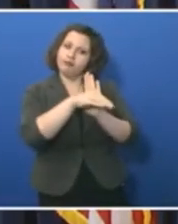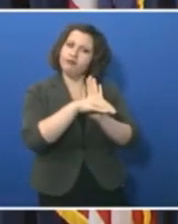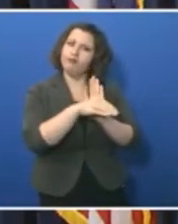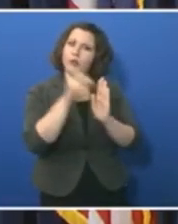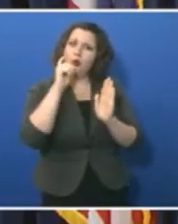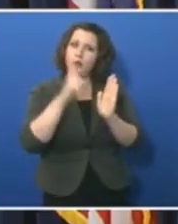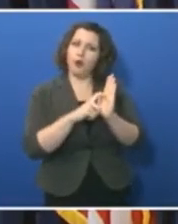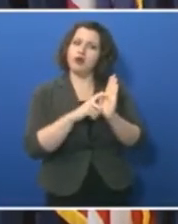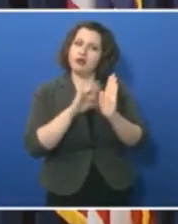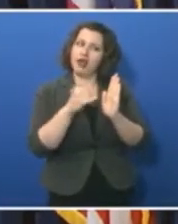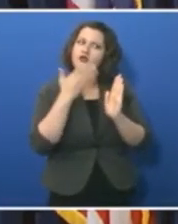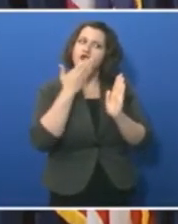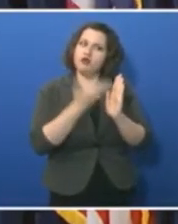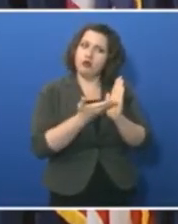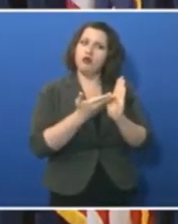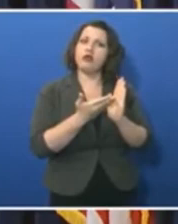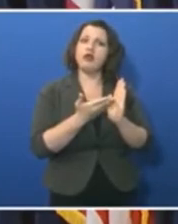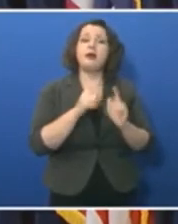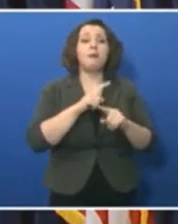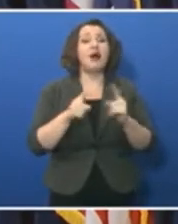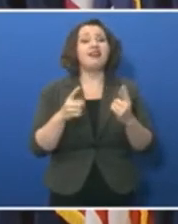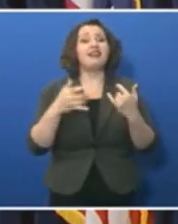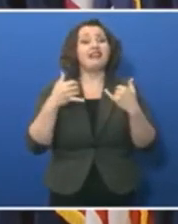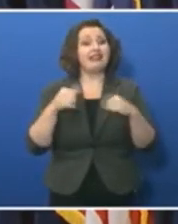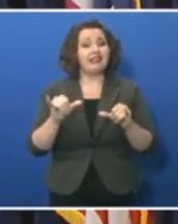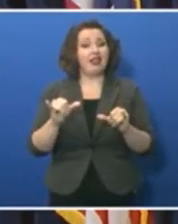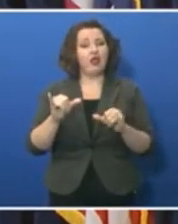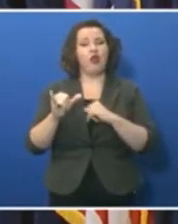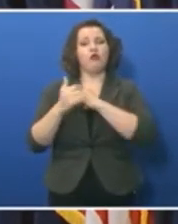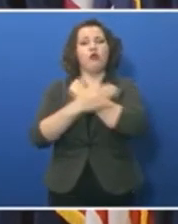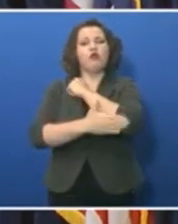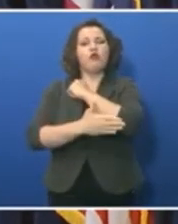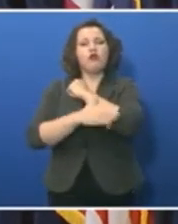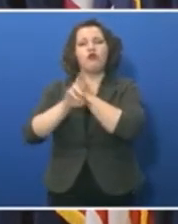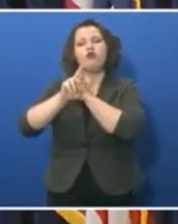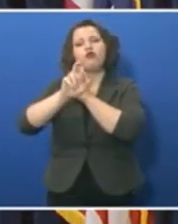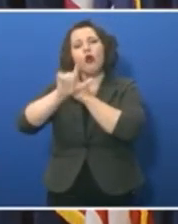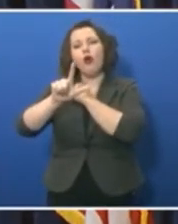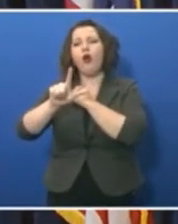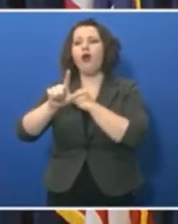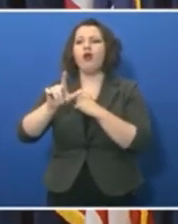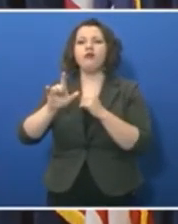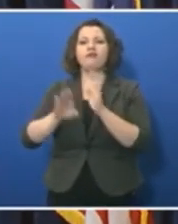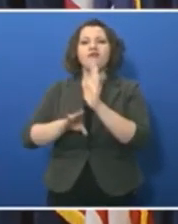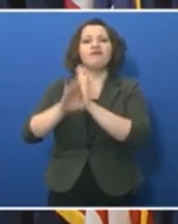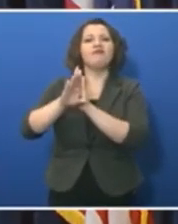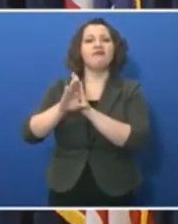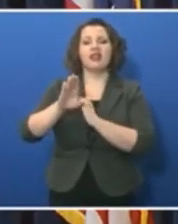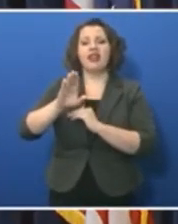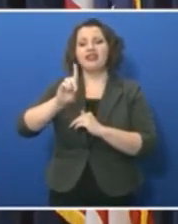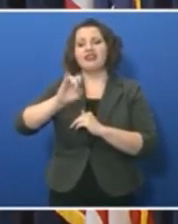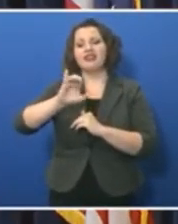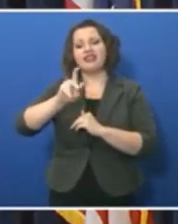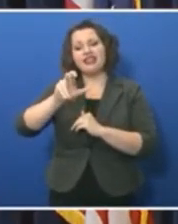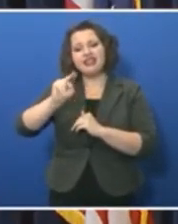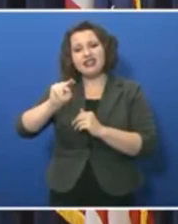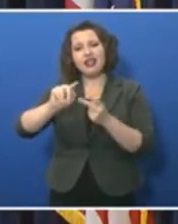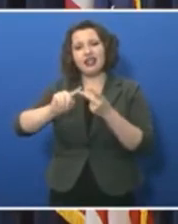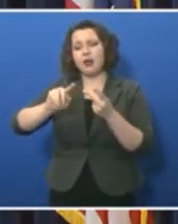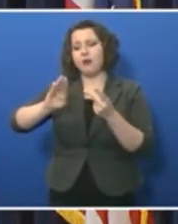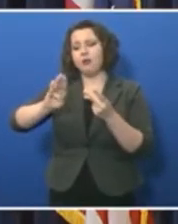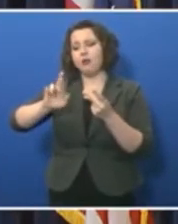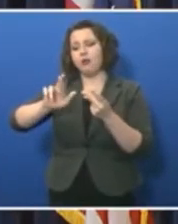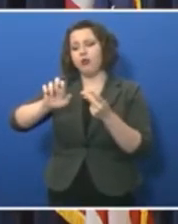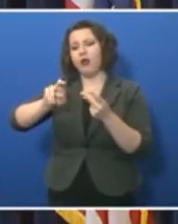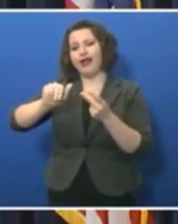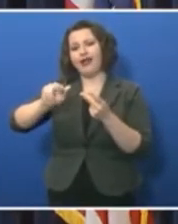in the state overall, there have been continued spikes in rural areas like Dickinson County, Buena Vista County, kind of showing that